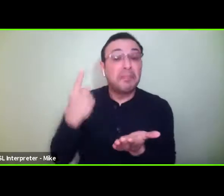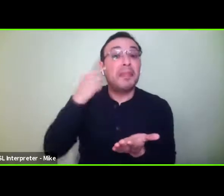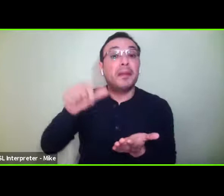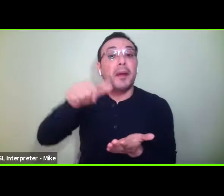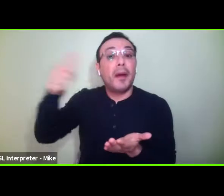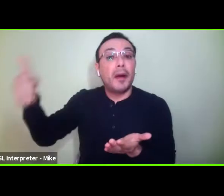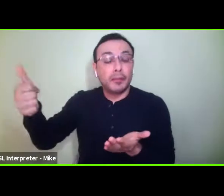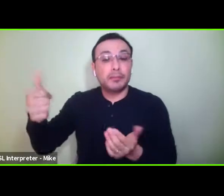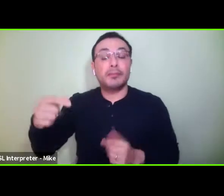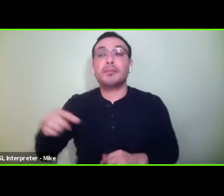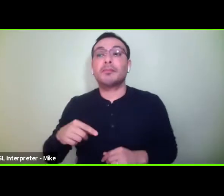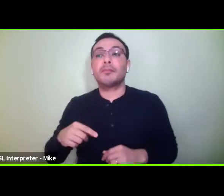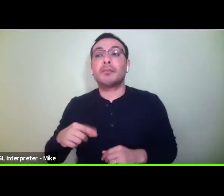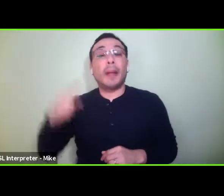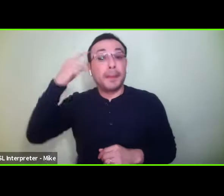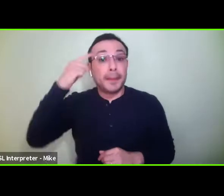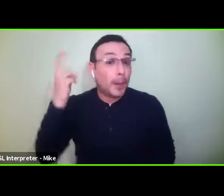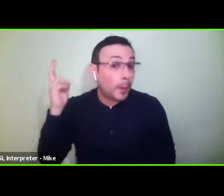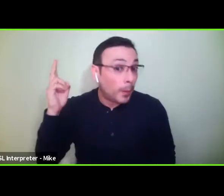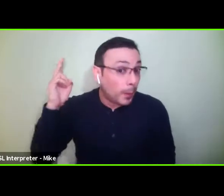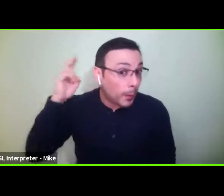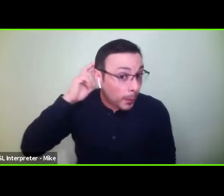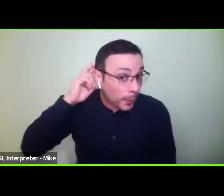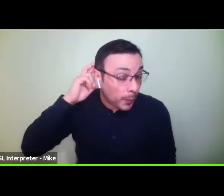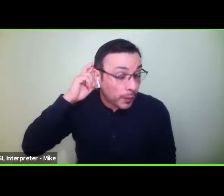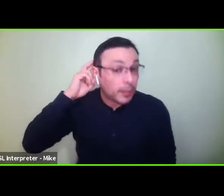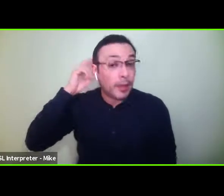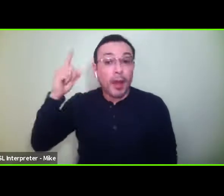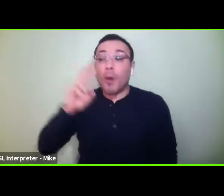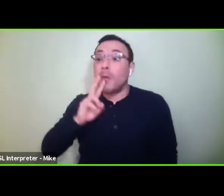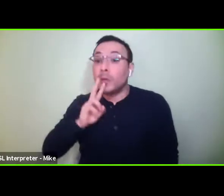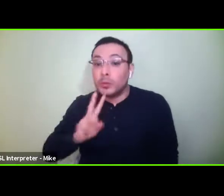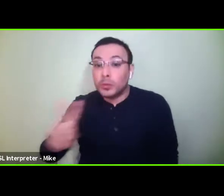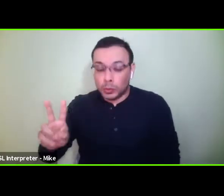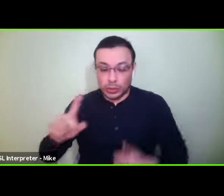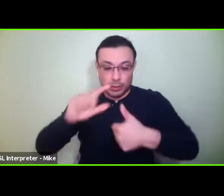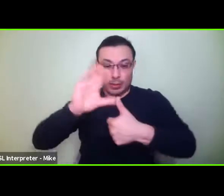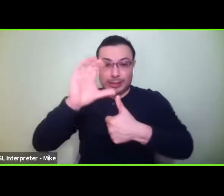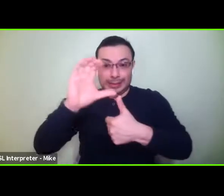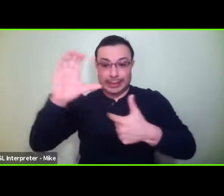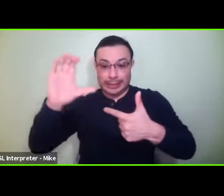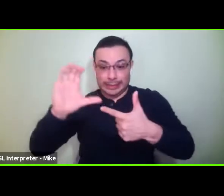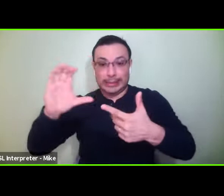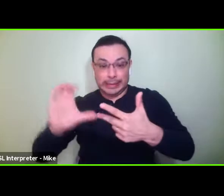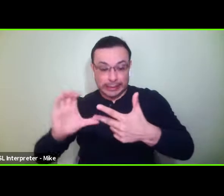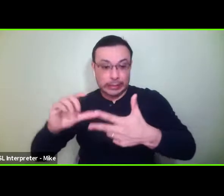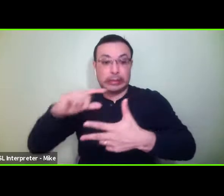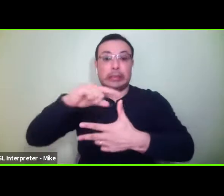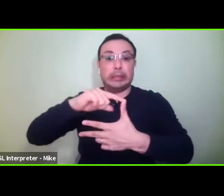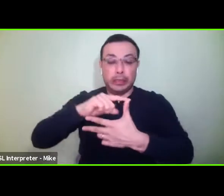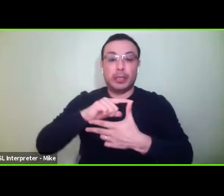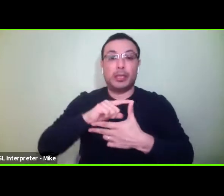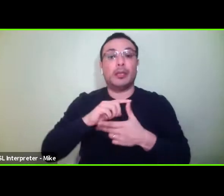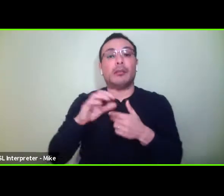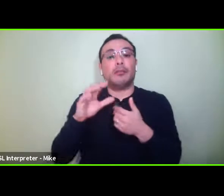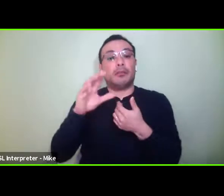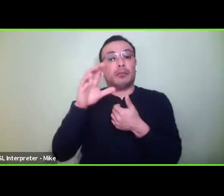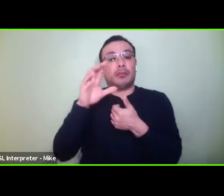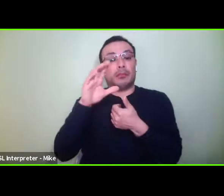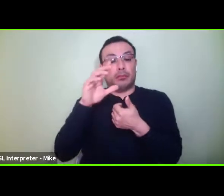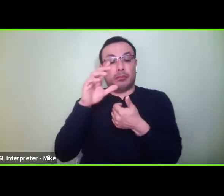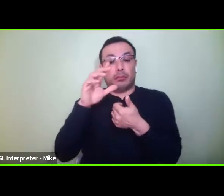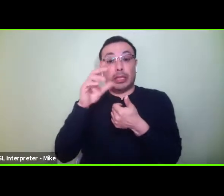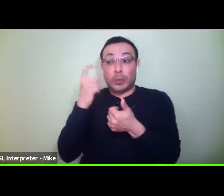of two-year-olds. Here again, control, compliance, and conformity are operant not only in